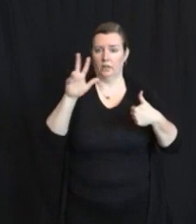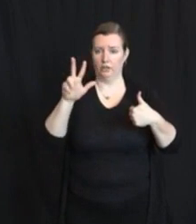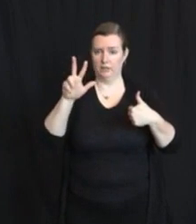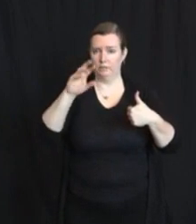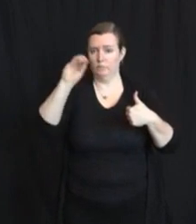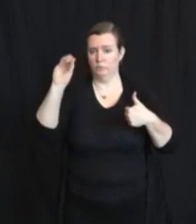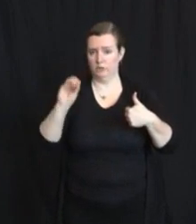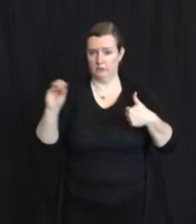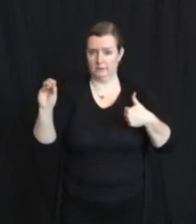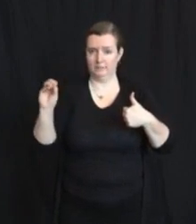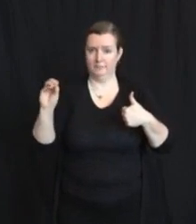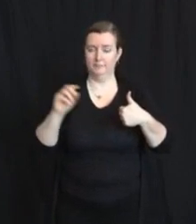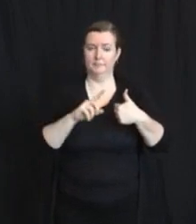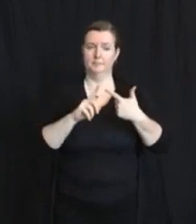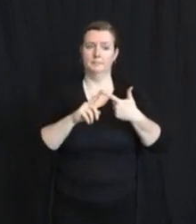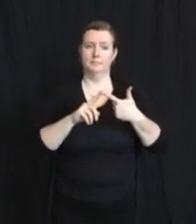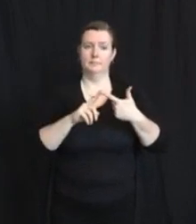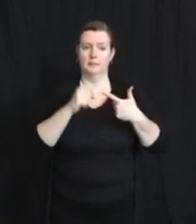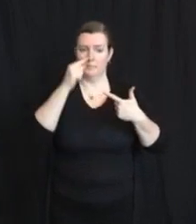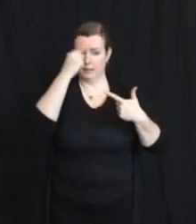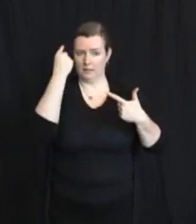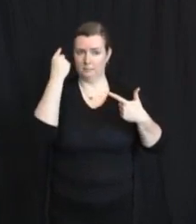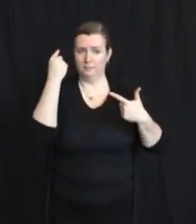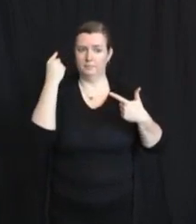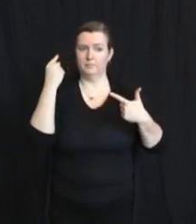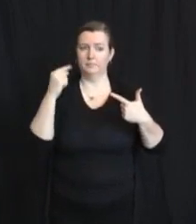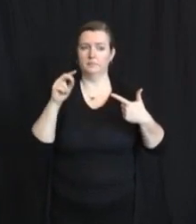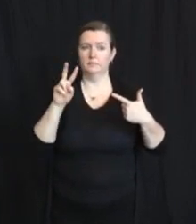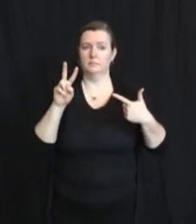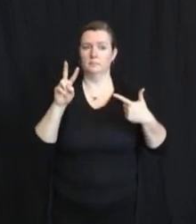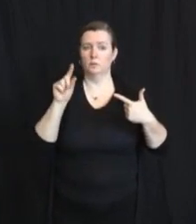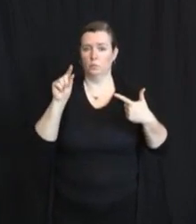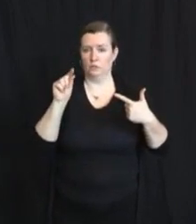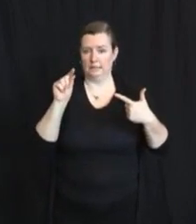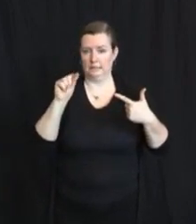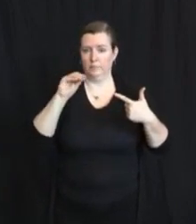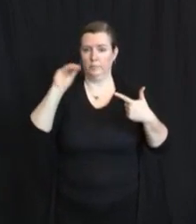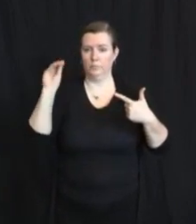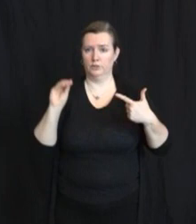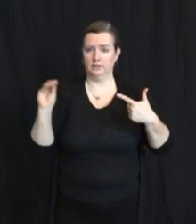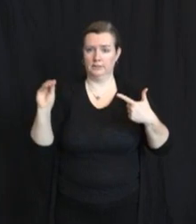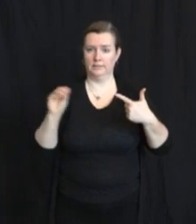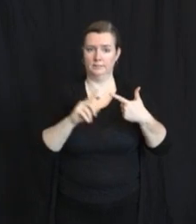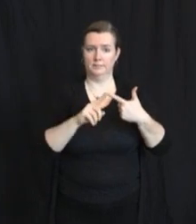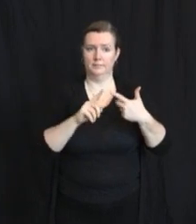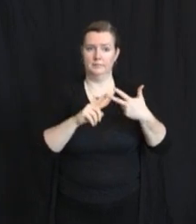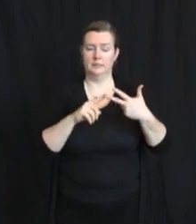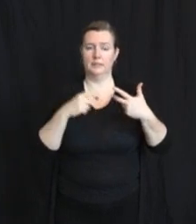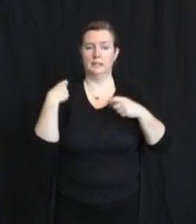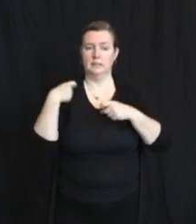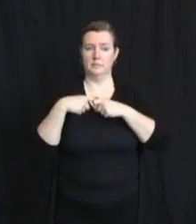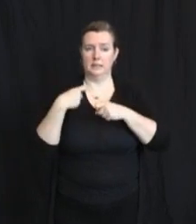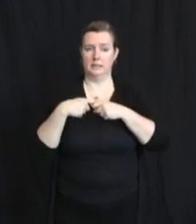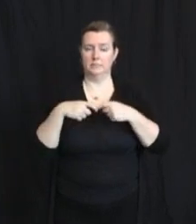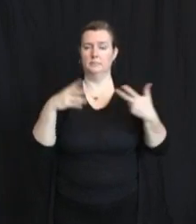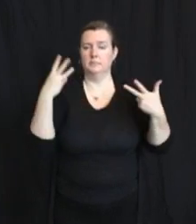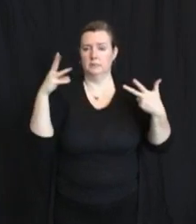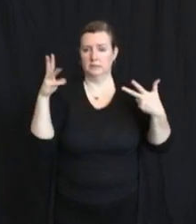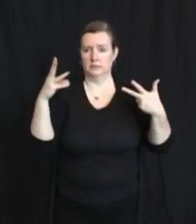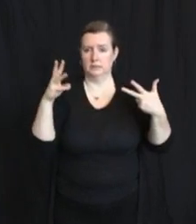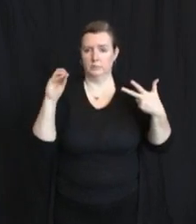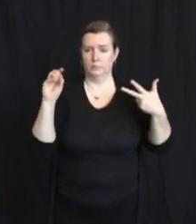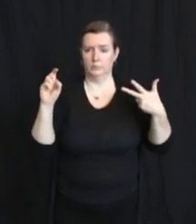53.6%. Black, non-Hispanic, 20%. Hispanic, 16%.